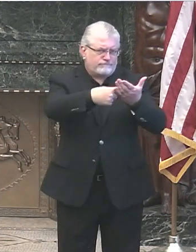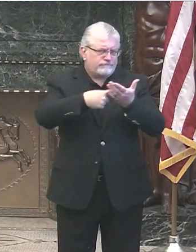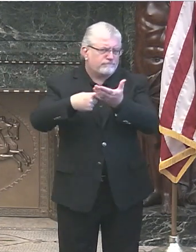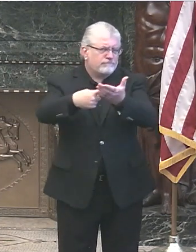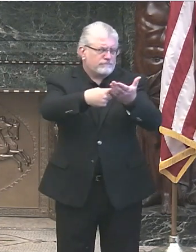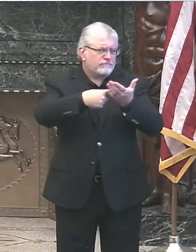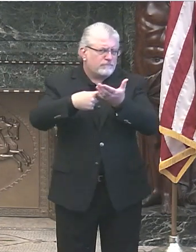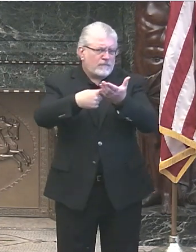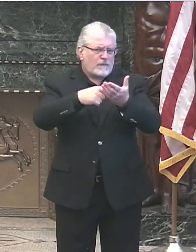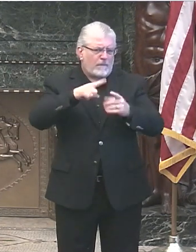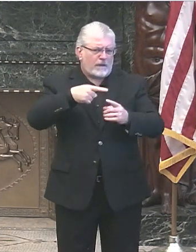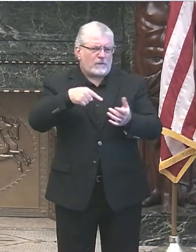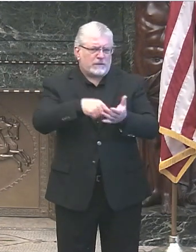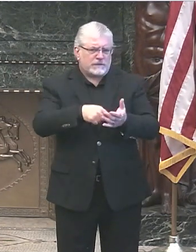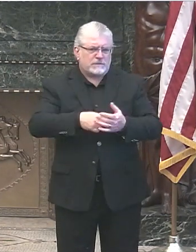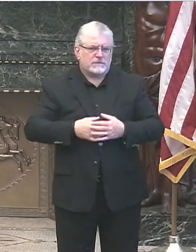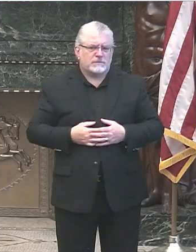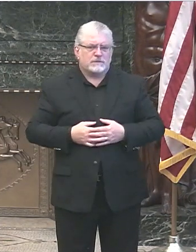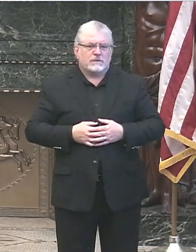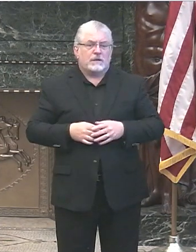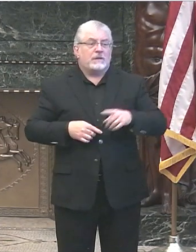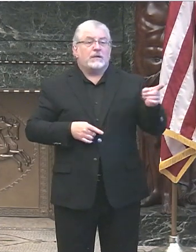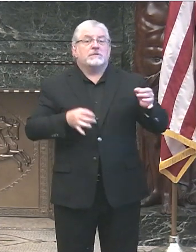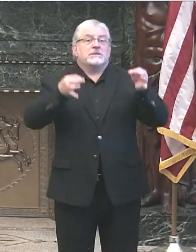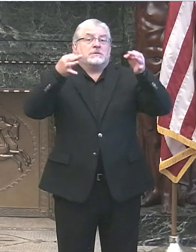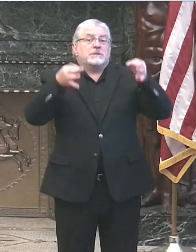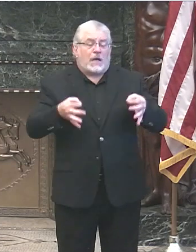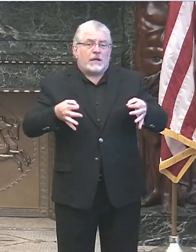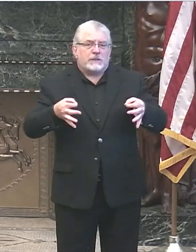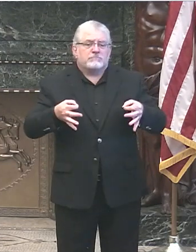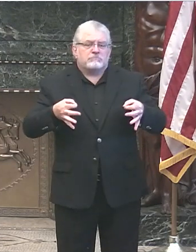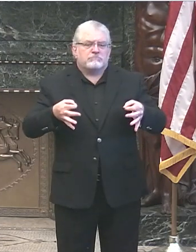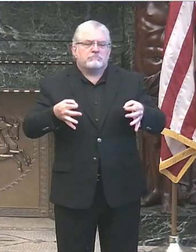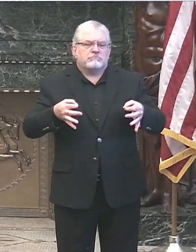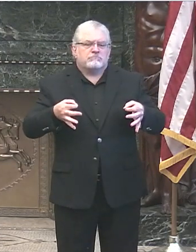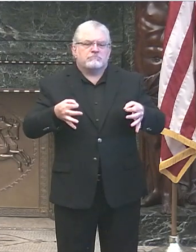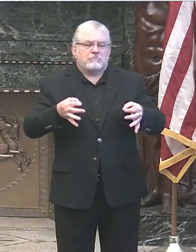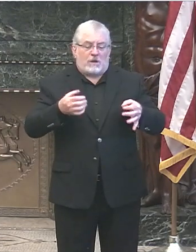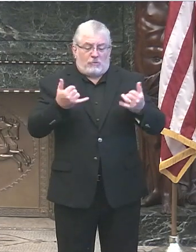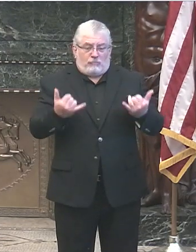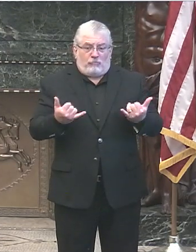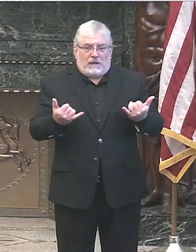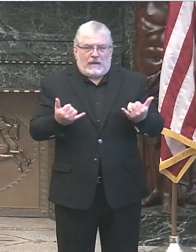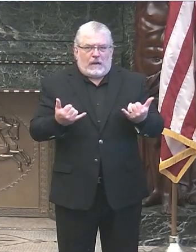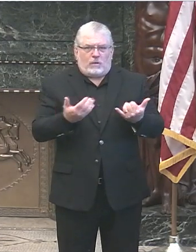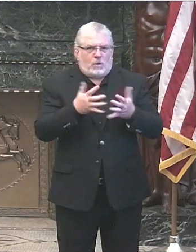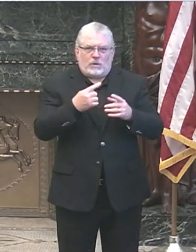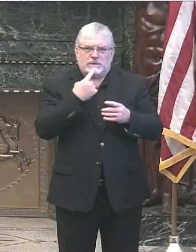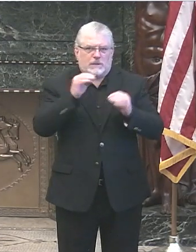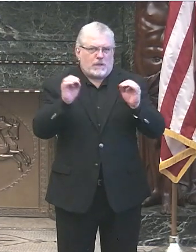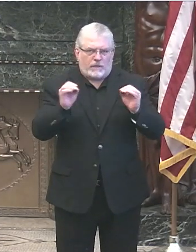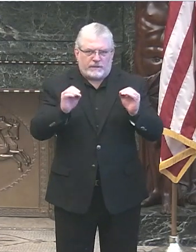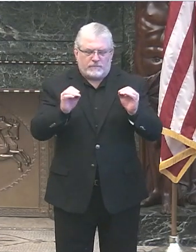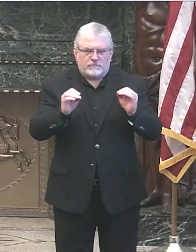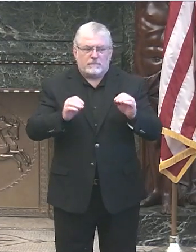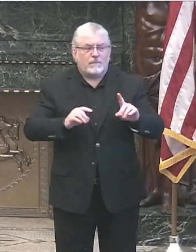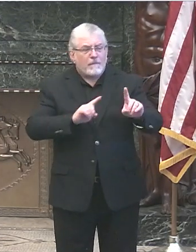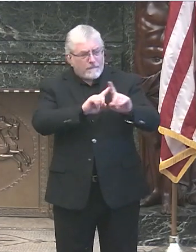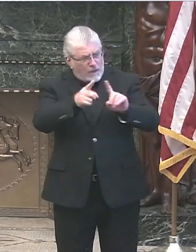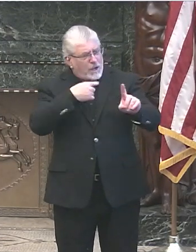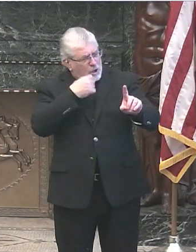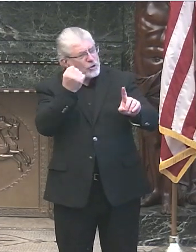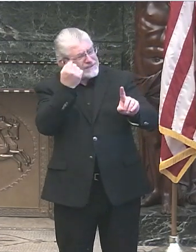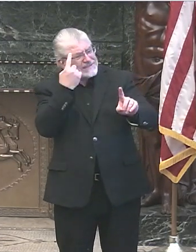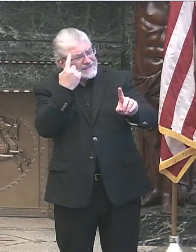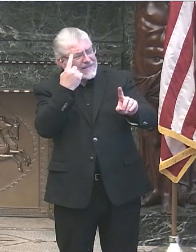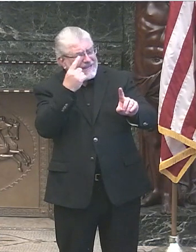And we have decided not to change our posture at this point. And I recognize that I was not sharp, or my